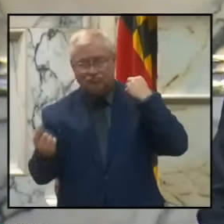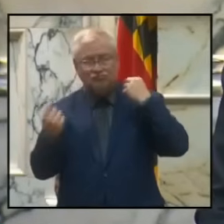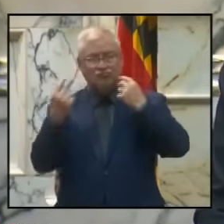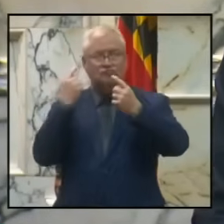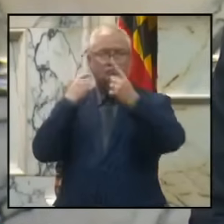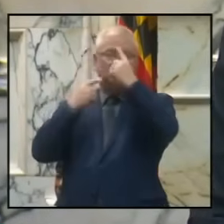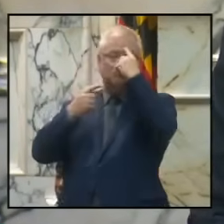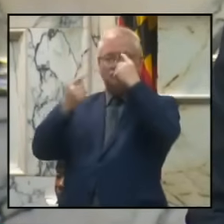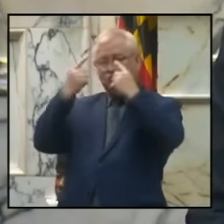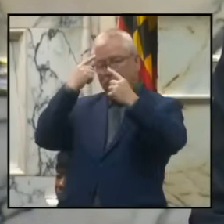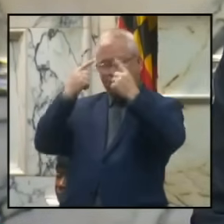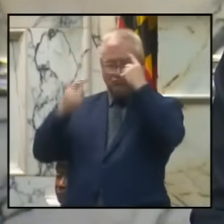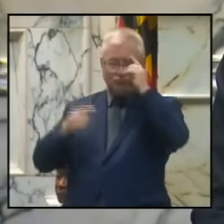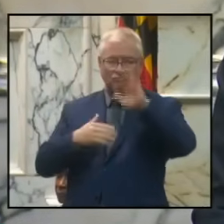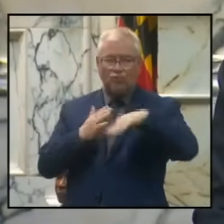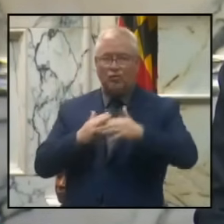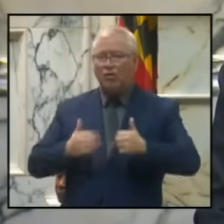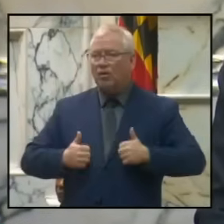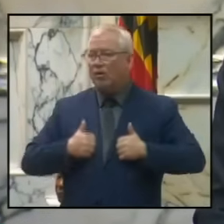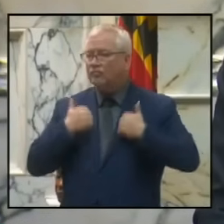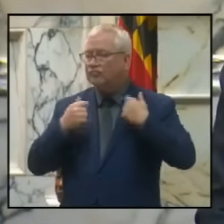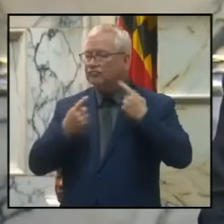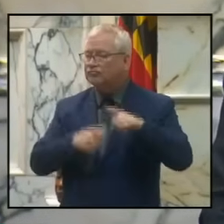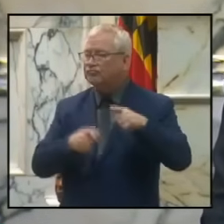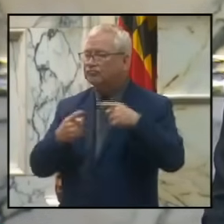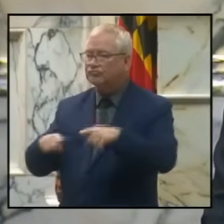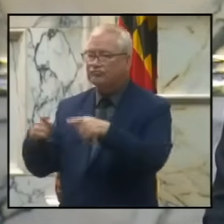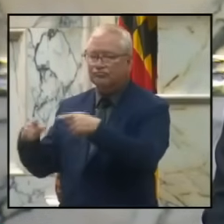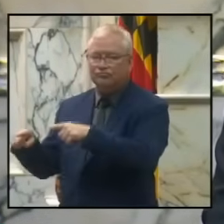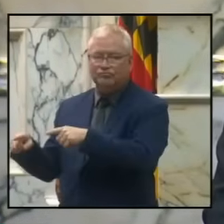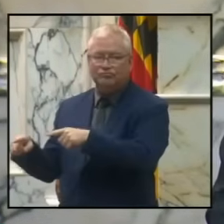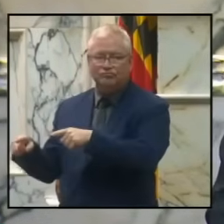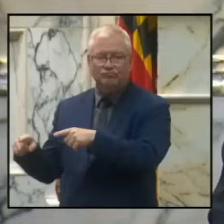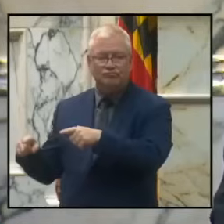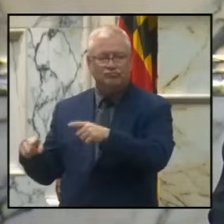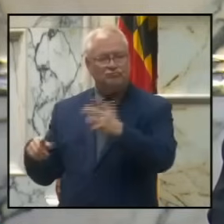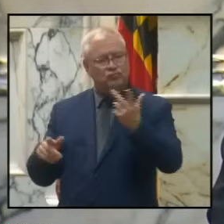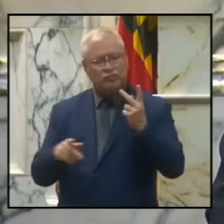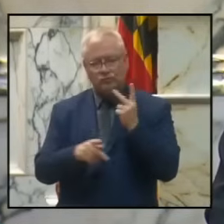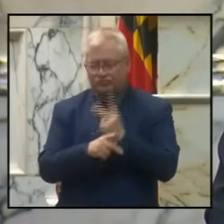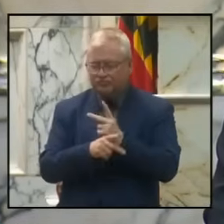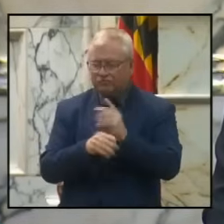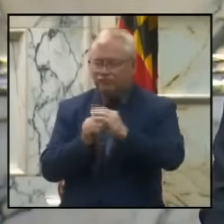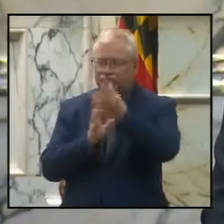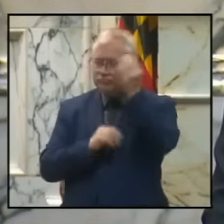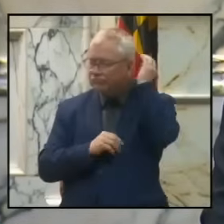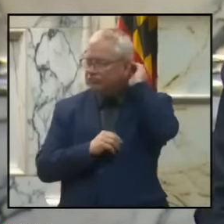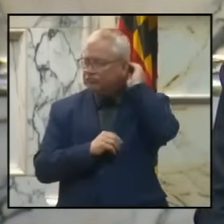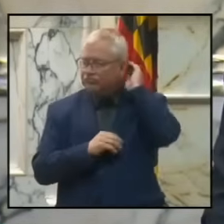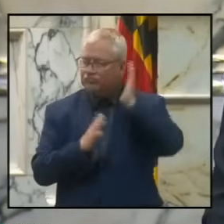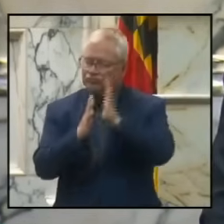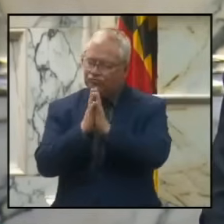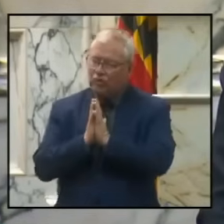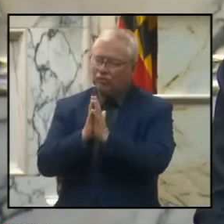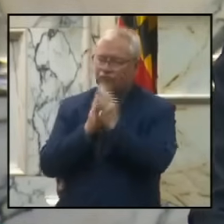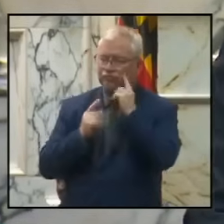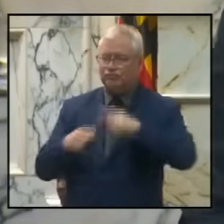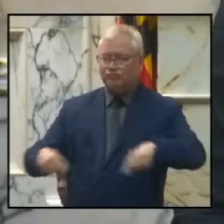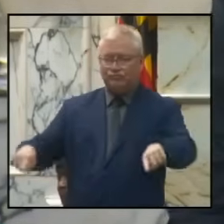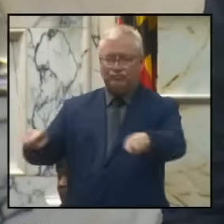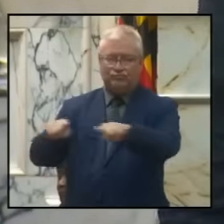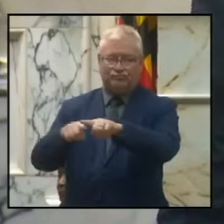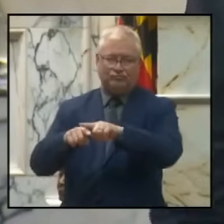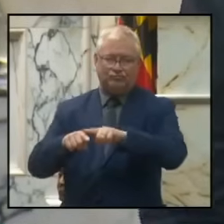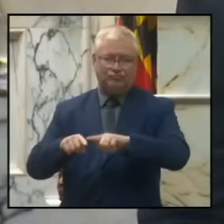keep all of them in our thoughts and our prayers as well. But today, as we take